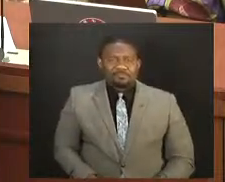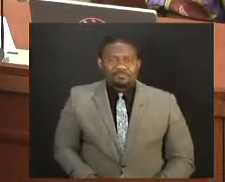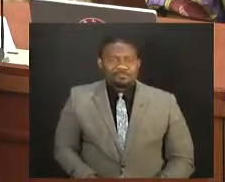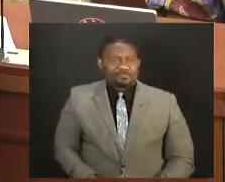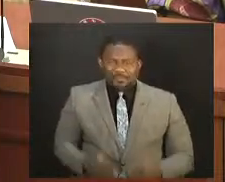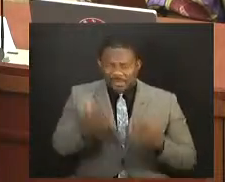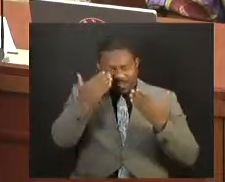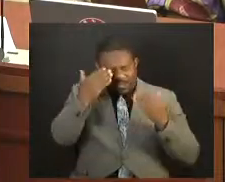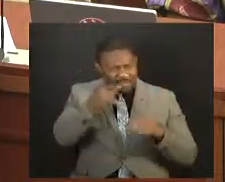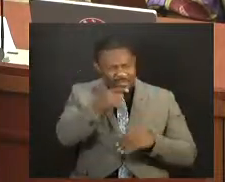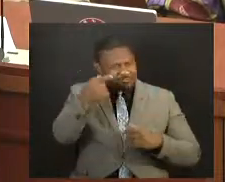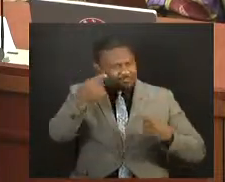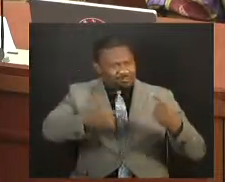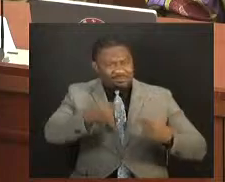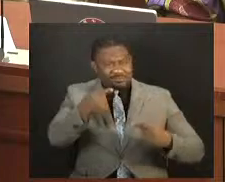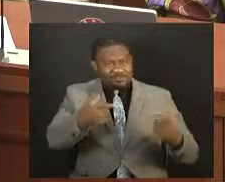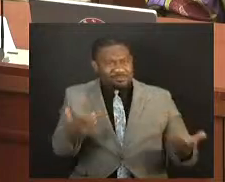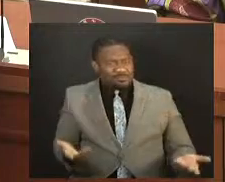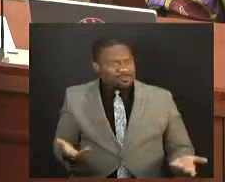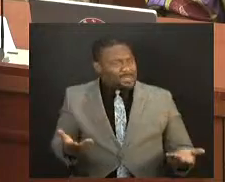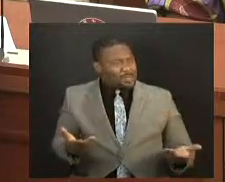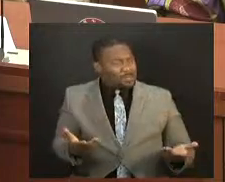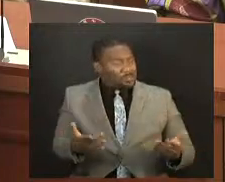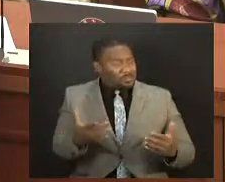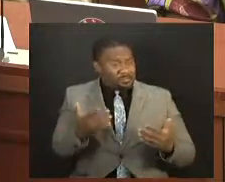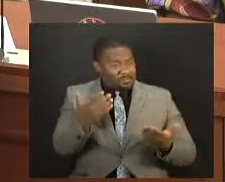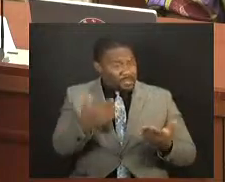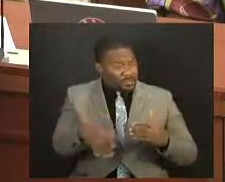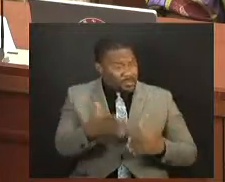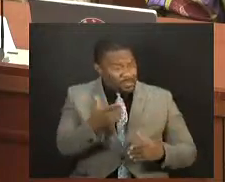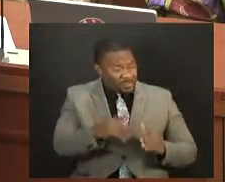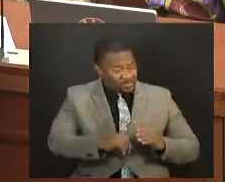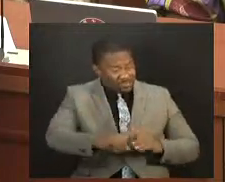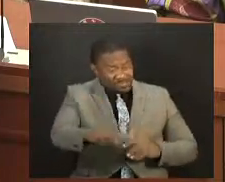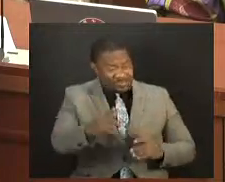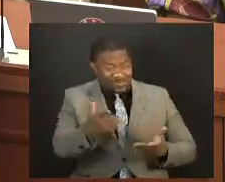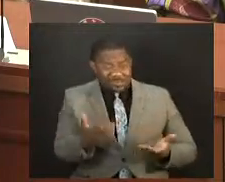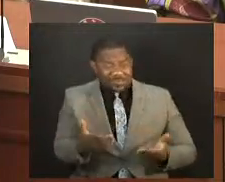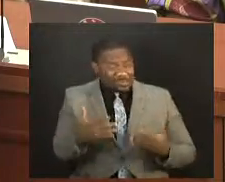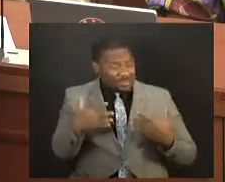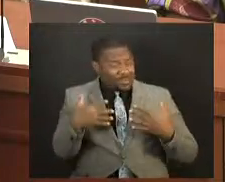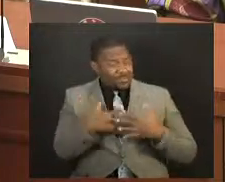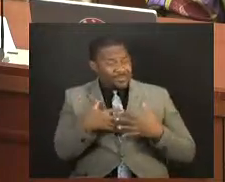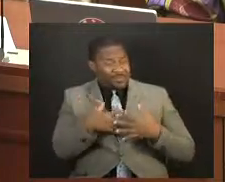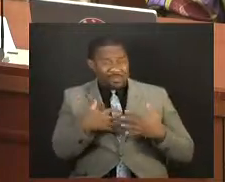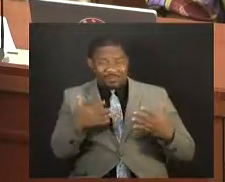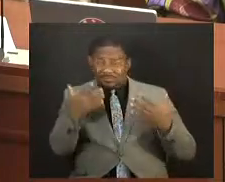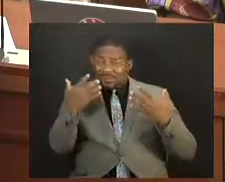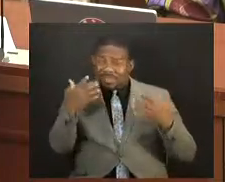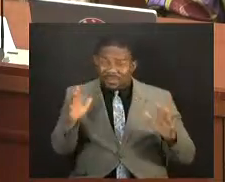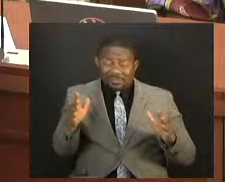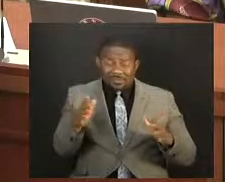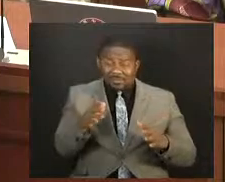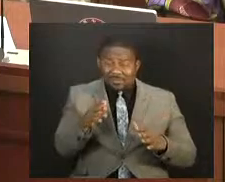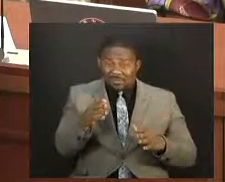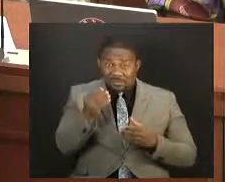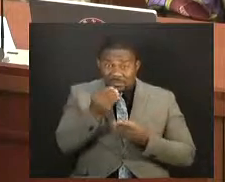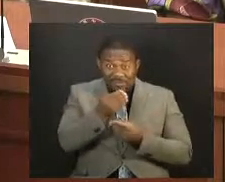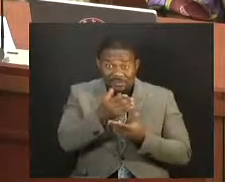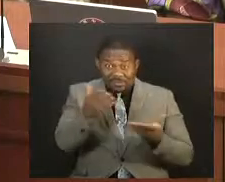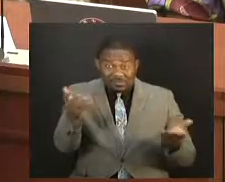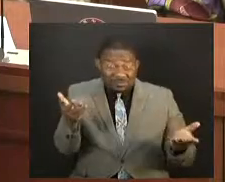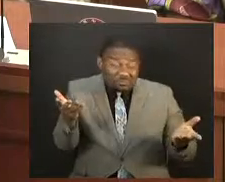know whether there is an attempt to run away from that answer. I don't know whether people are afraid of the information that the governor will be